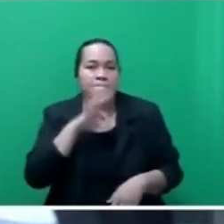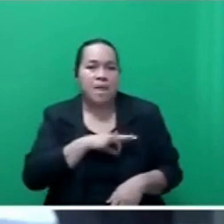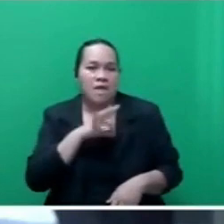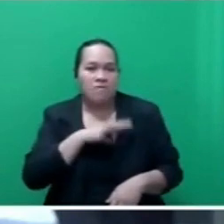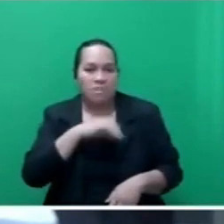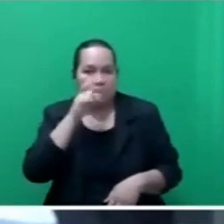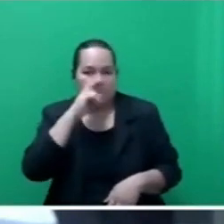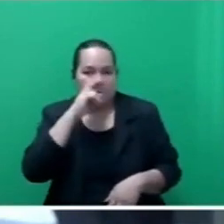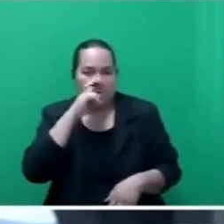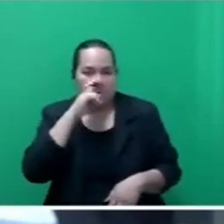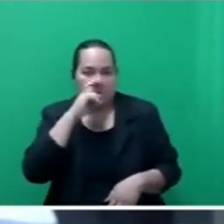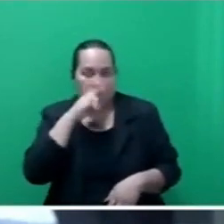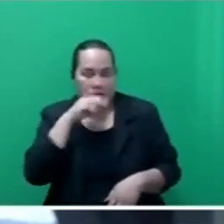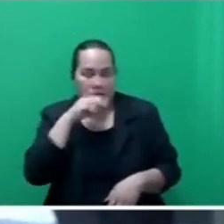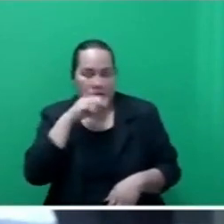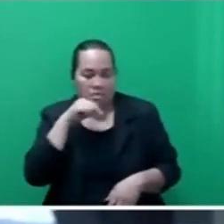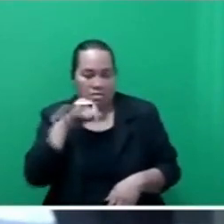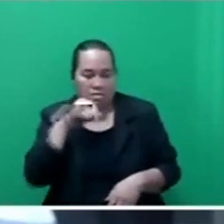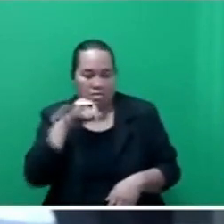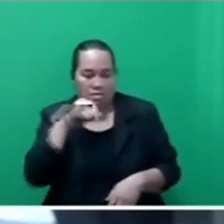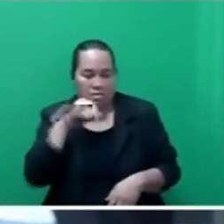2015, 72